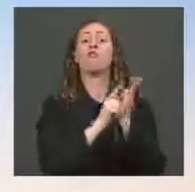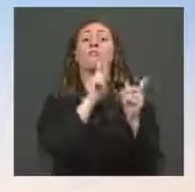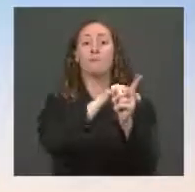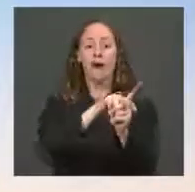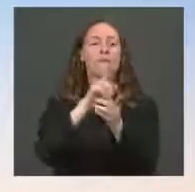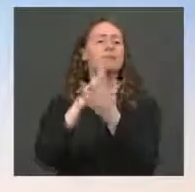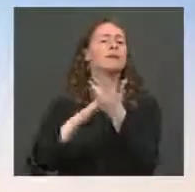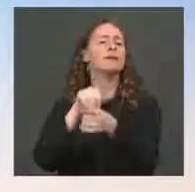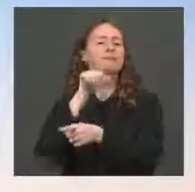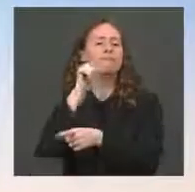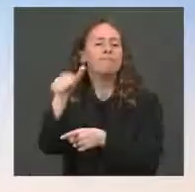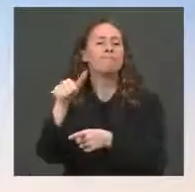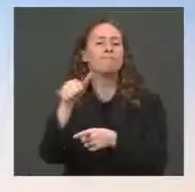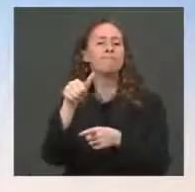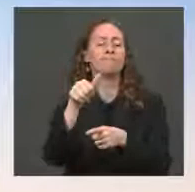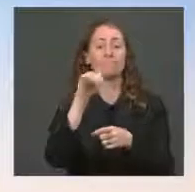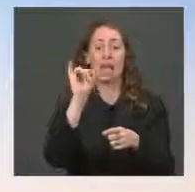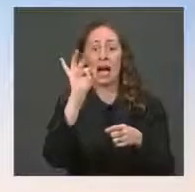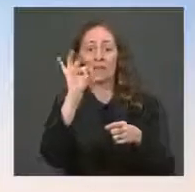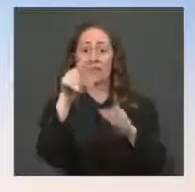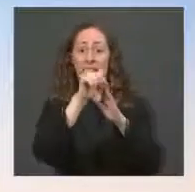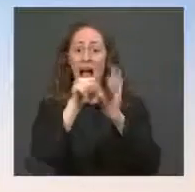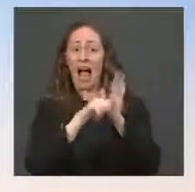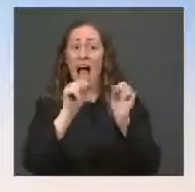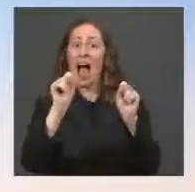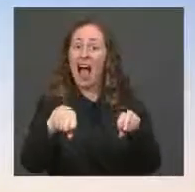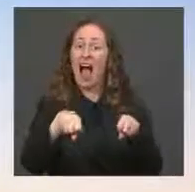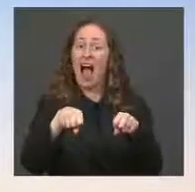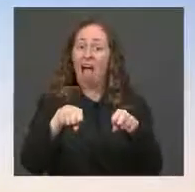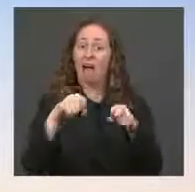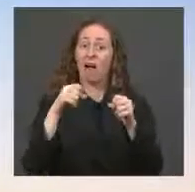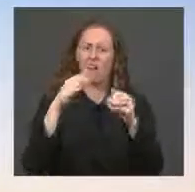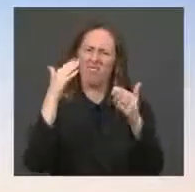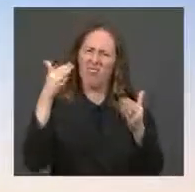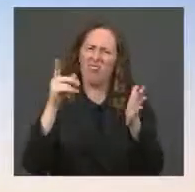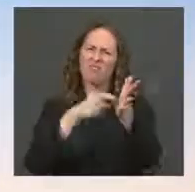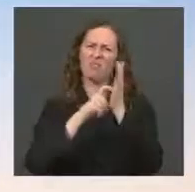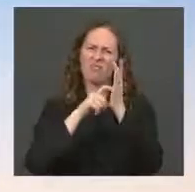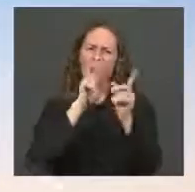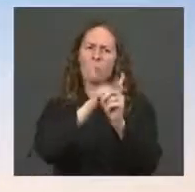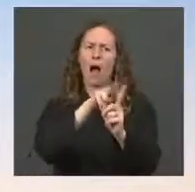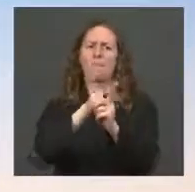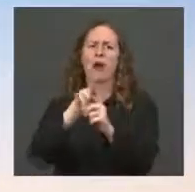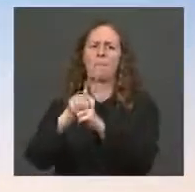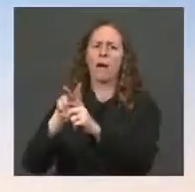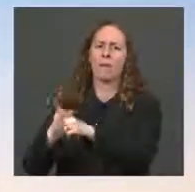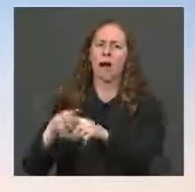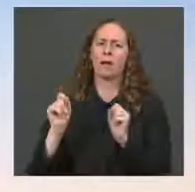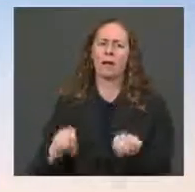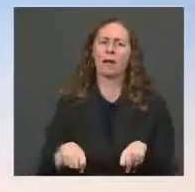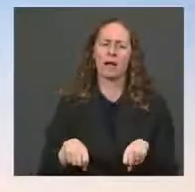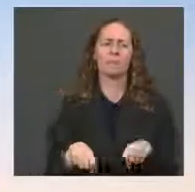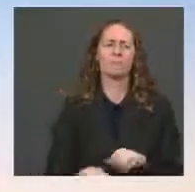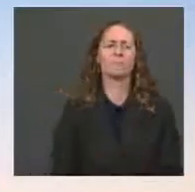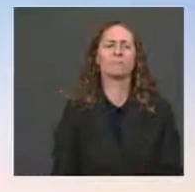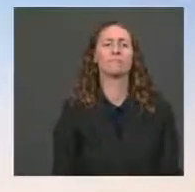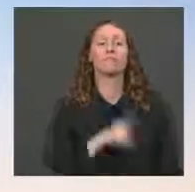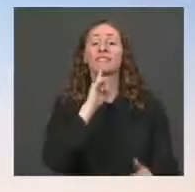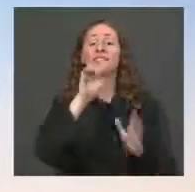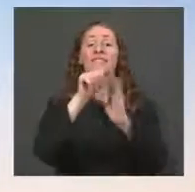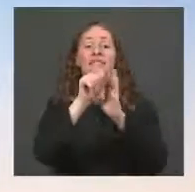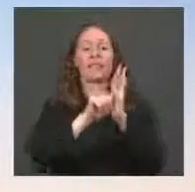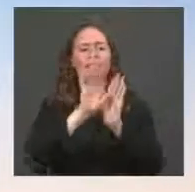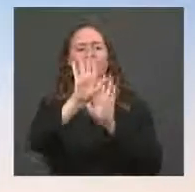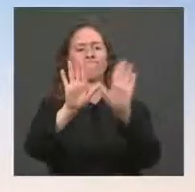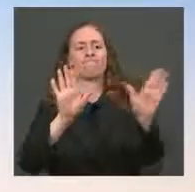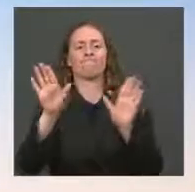where they can, mandate vaccines. Obviously, leaders will make decisions on their own, but it's really state to state on whether it's